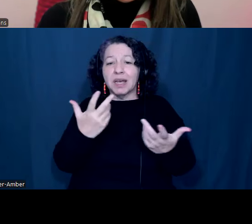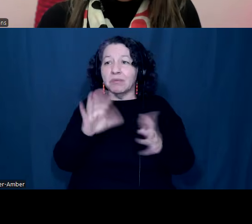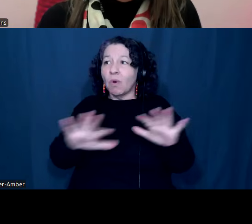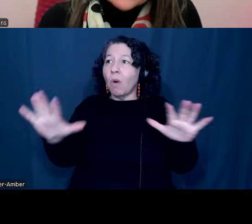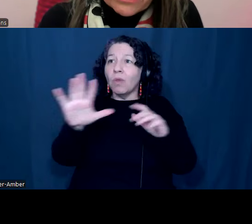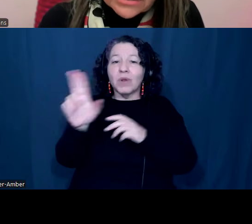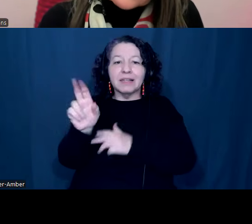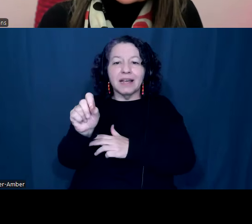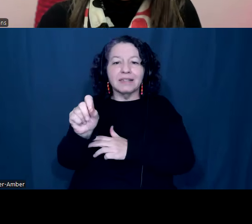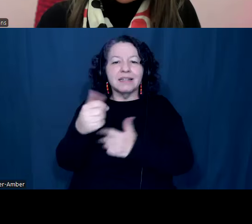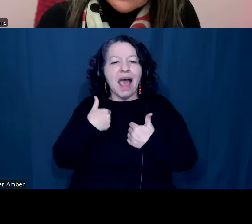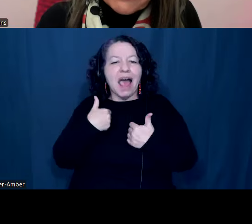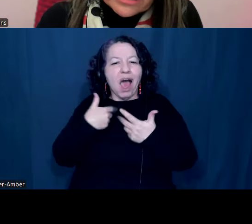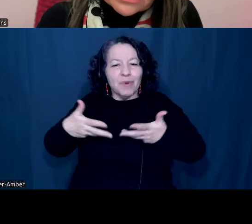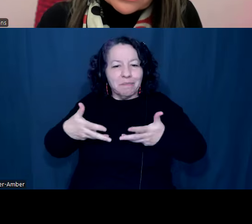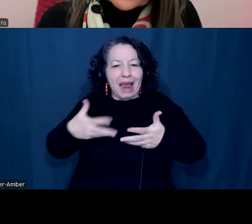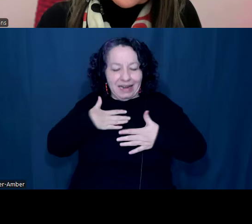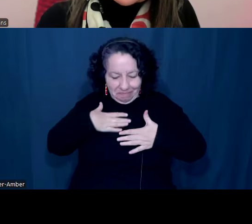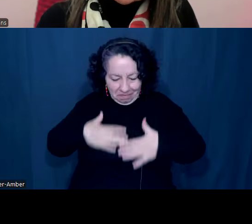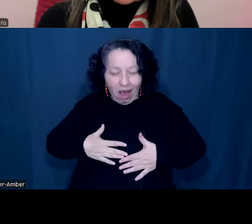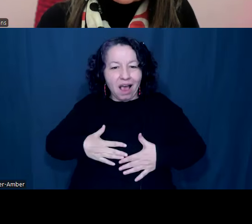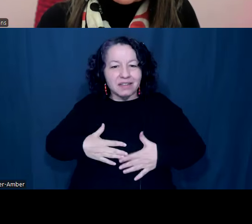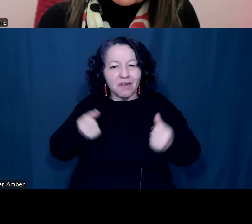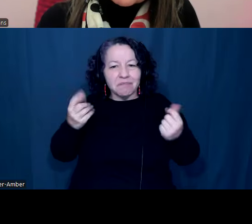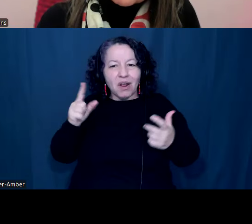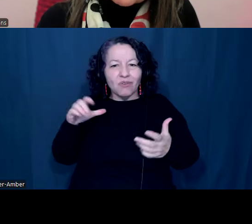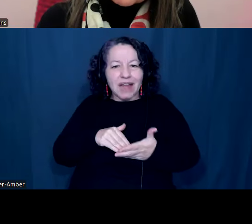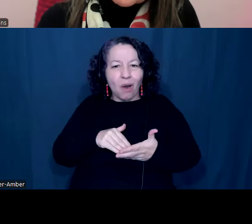hundreds of thousands of Native ancestors.